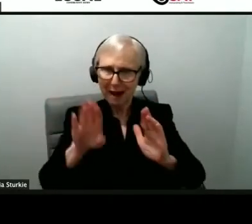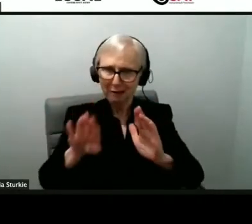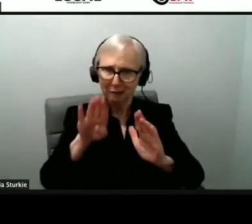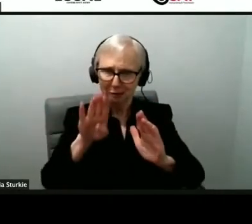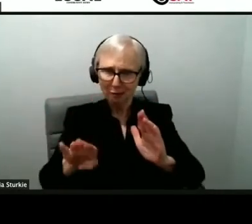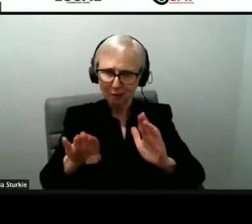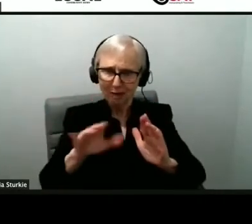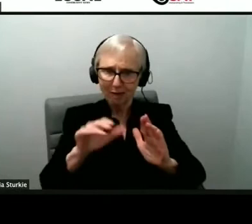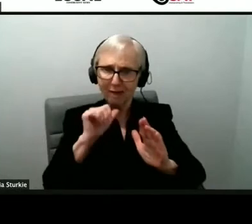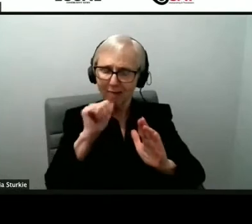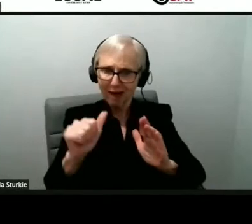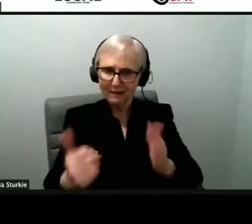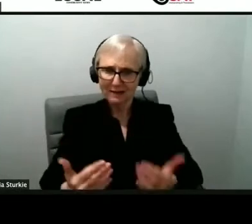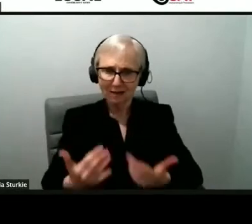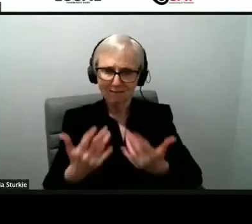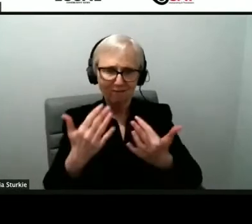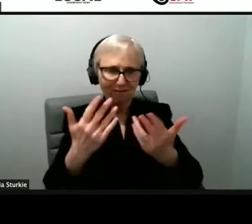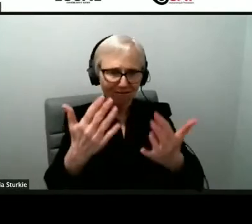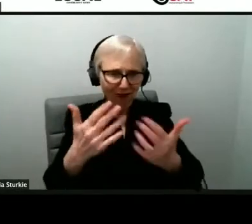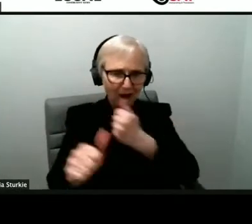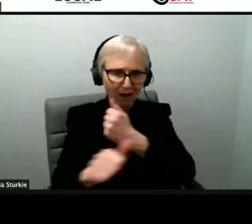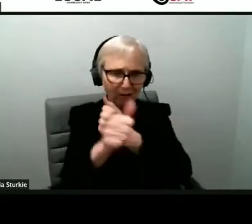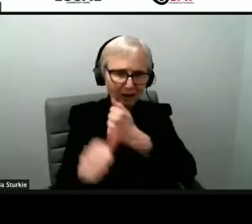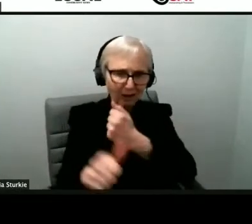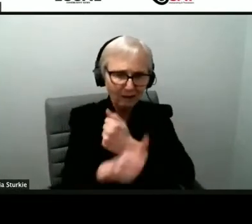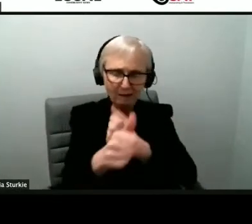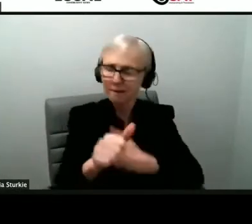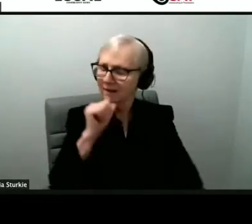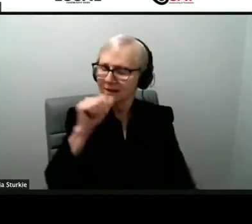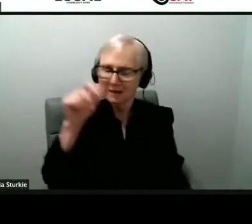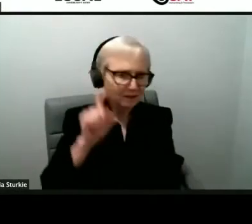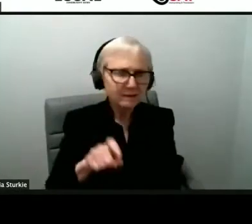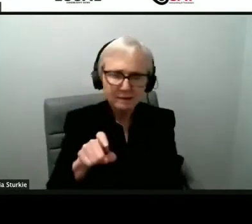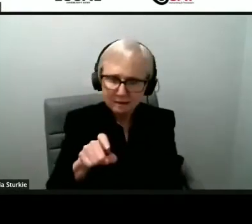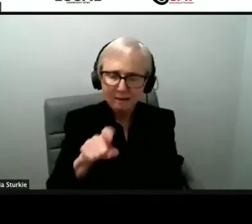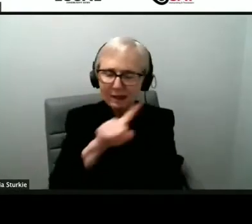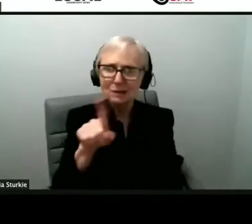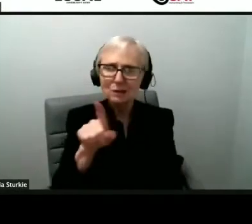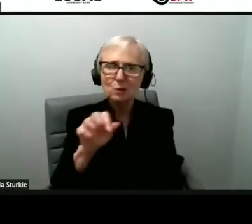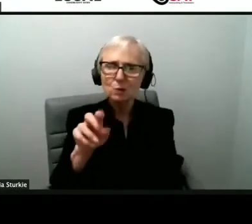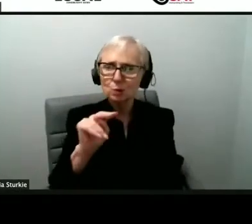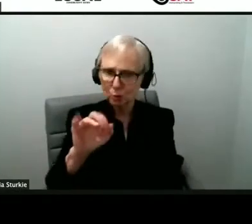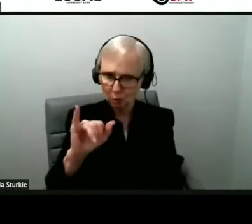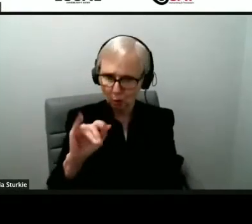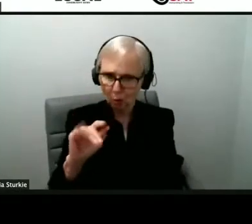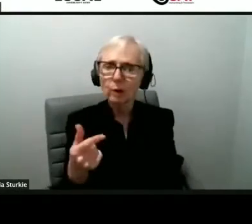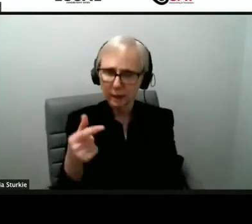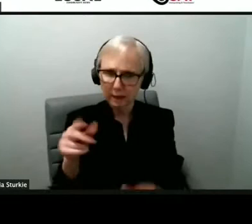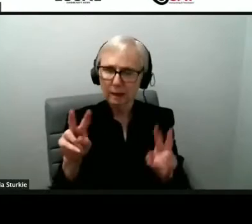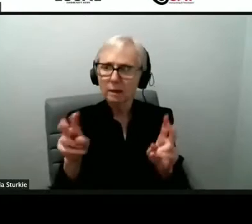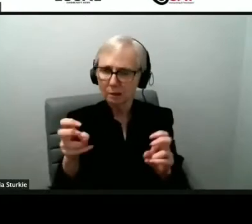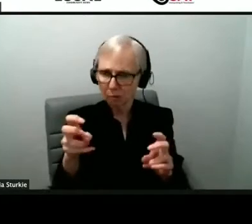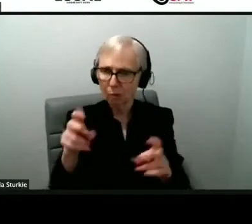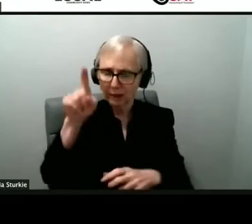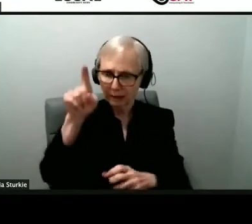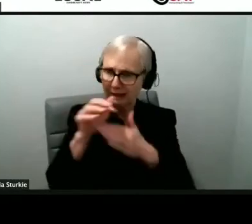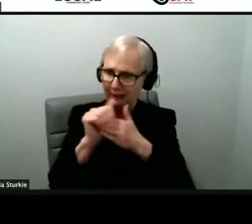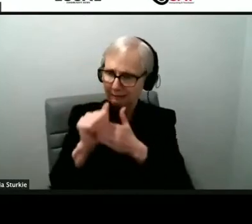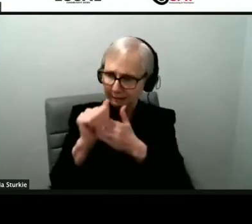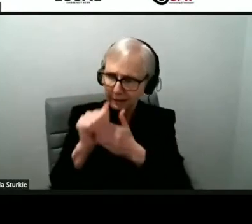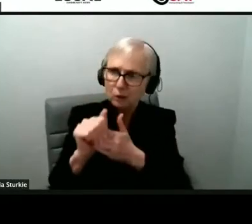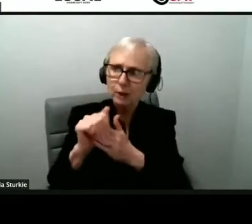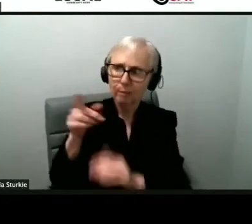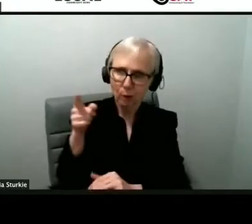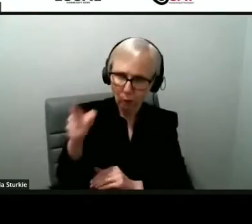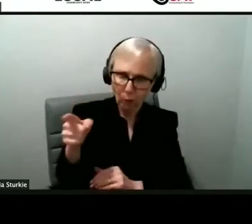is not only a fire hazard, that is just unnecessary. And that's a zoning issue. And that's why I feel like we have to get leadership in there. Who's going to